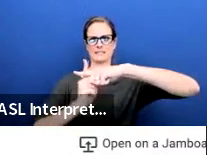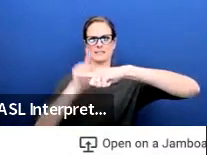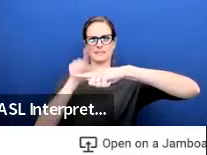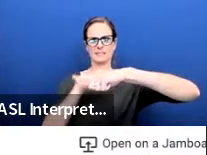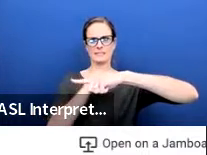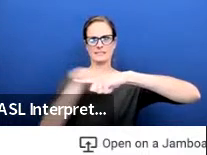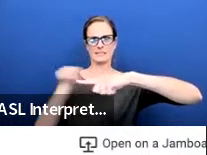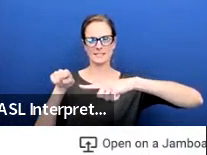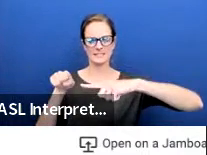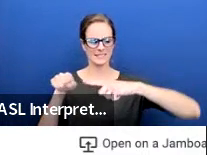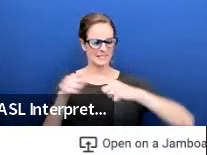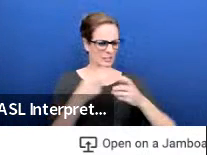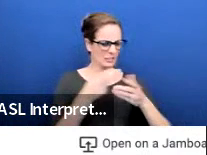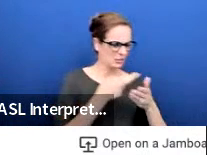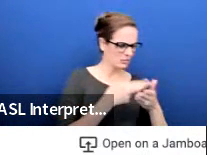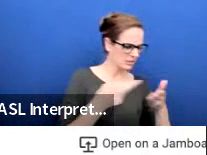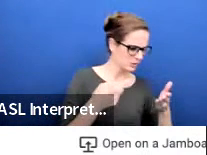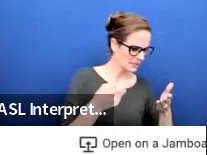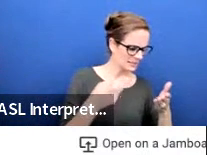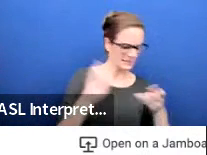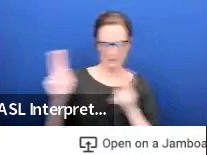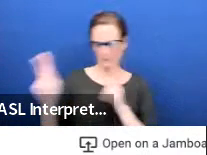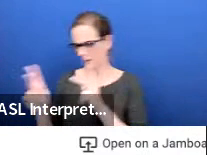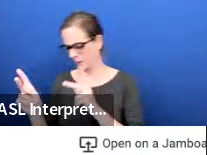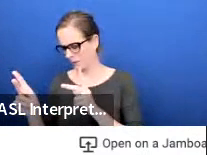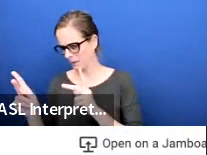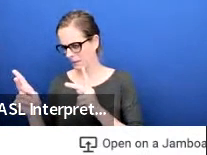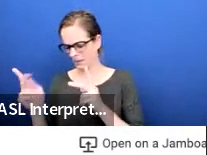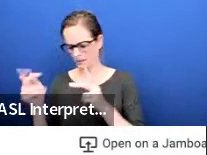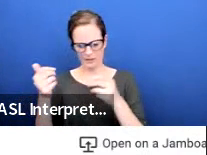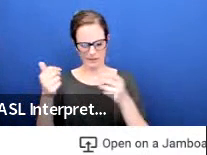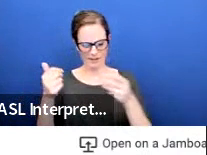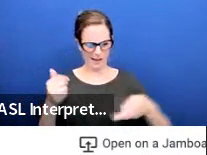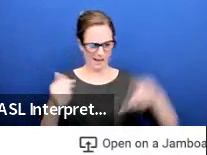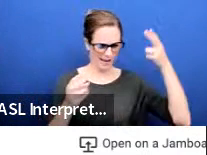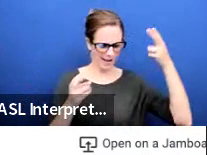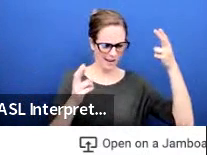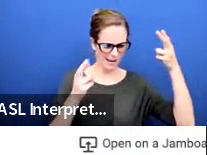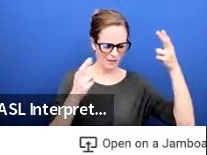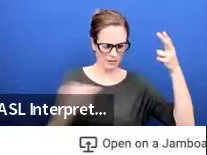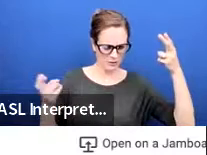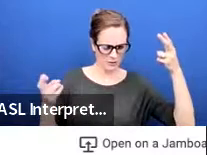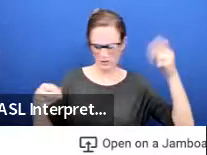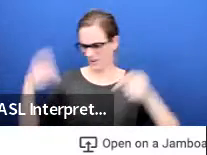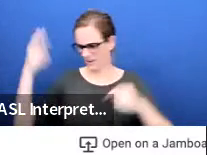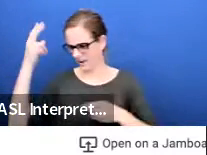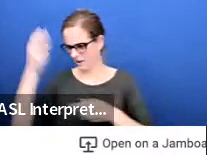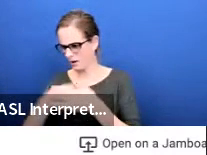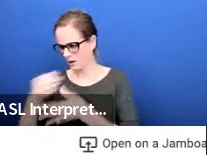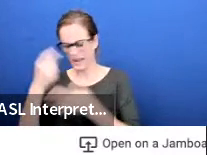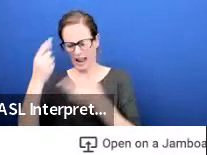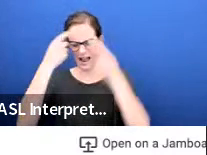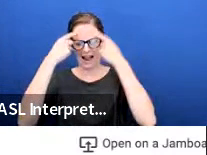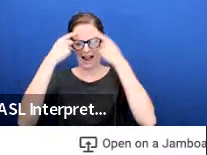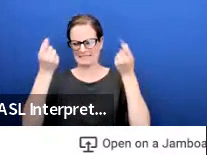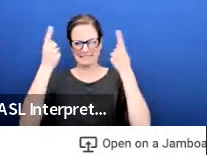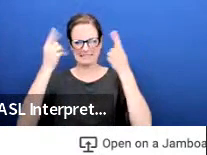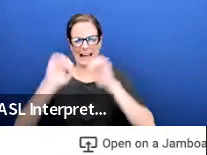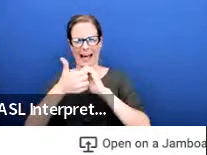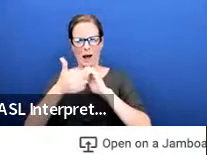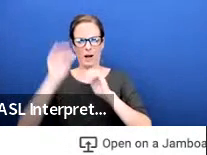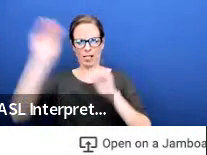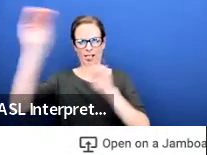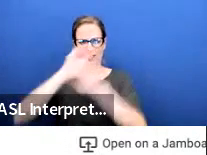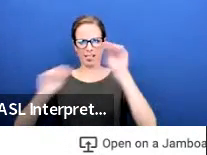resources and whether there's high resources or high prioritization. It's like really messing with my brain. So I can't figure out exactly where it should go, but I'm sort